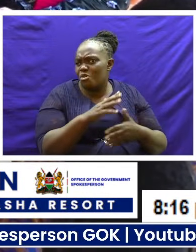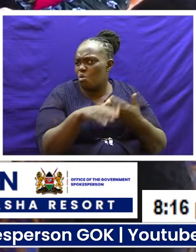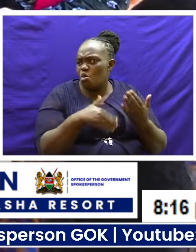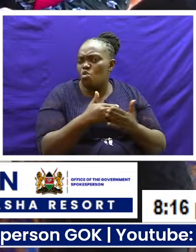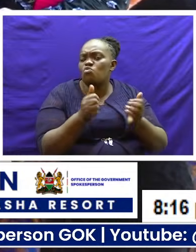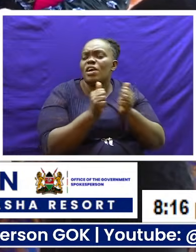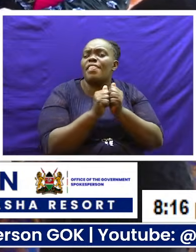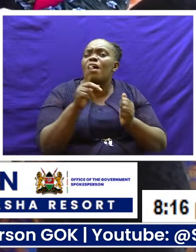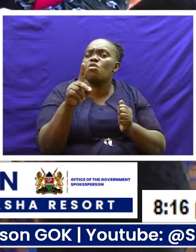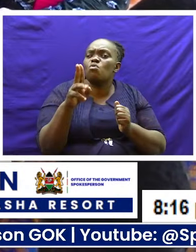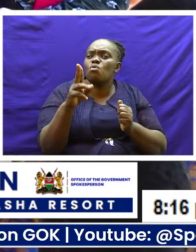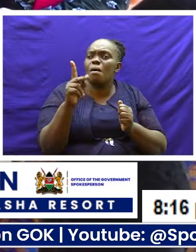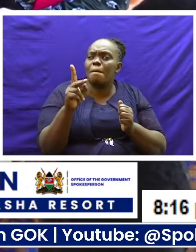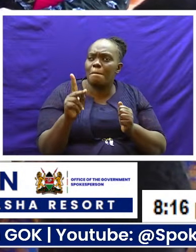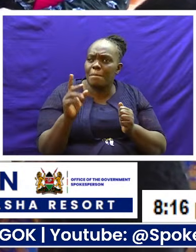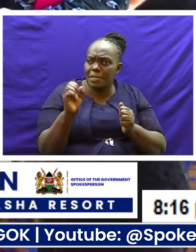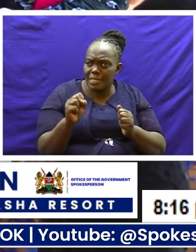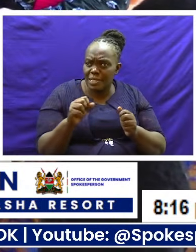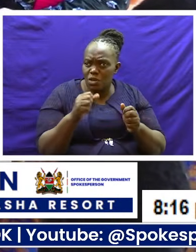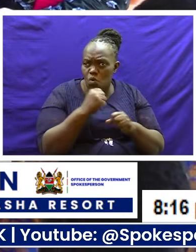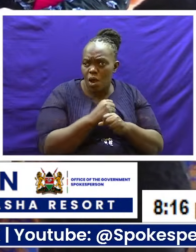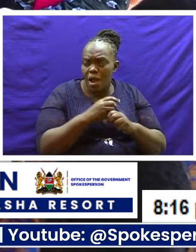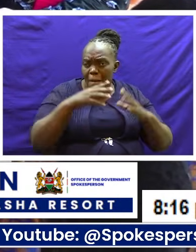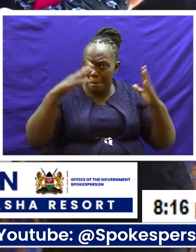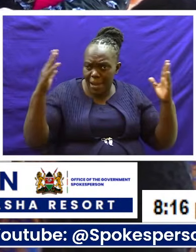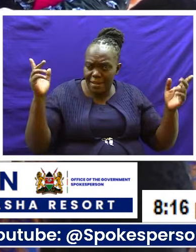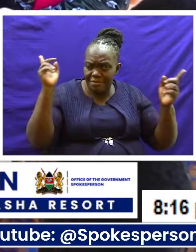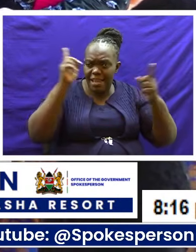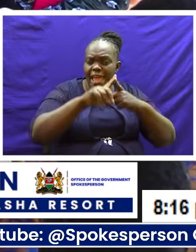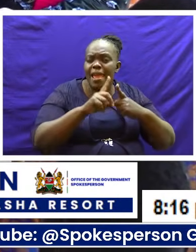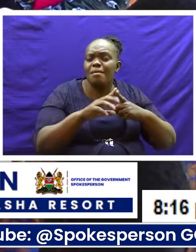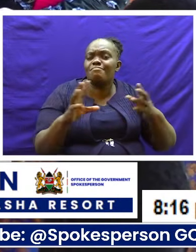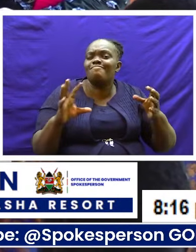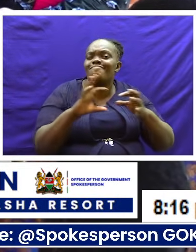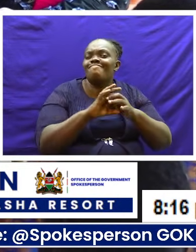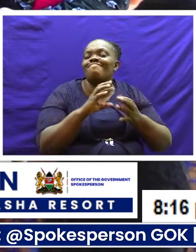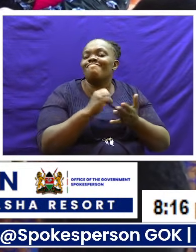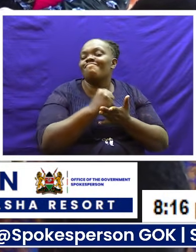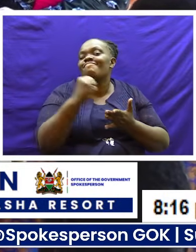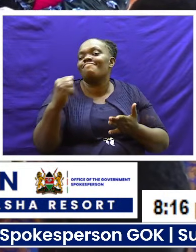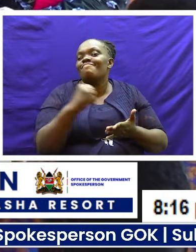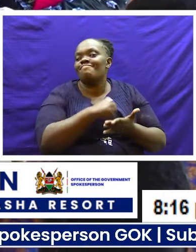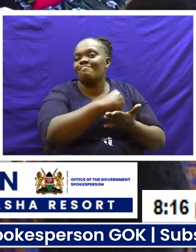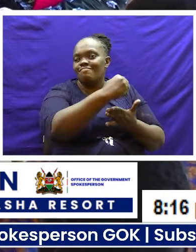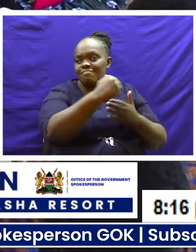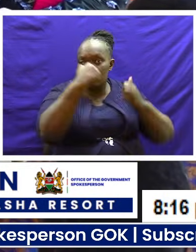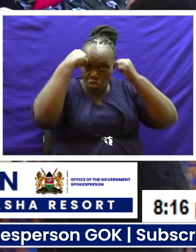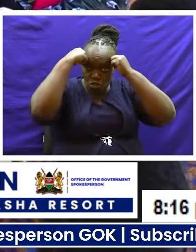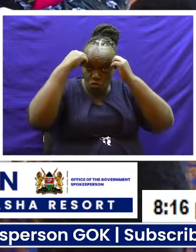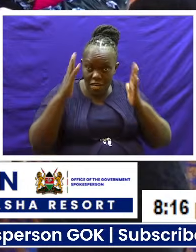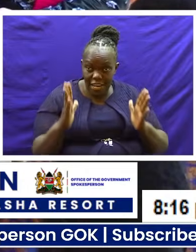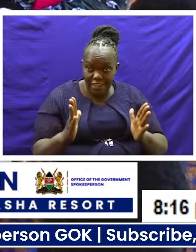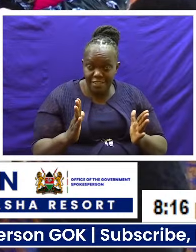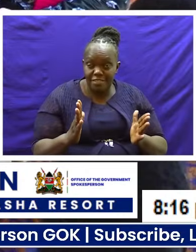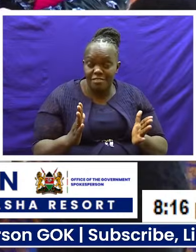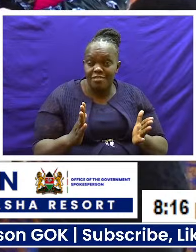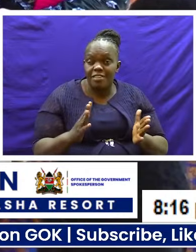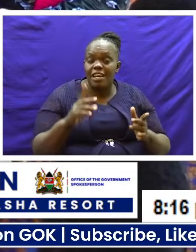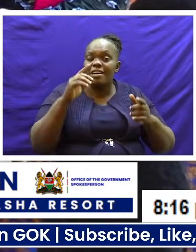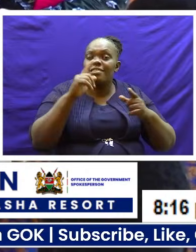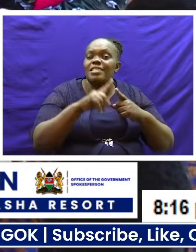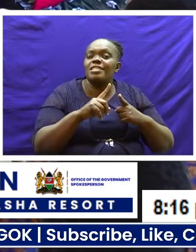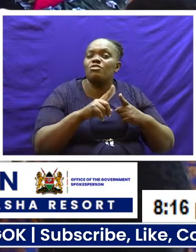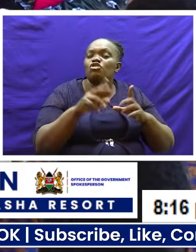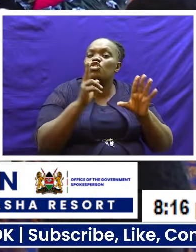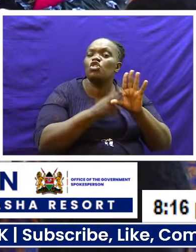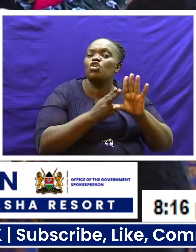of KUCCPS? Our main function is to coordinate placement of students into